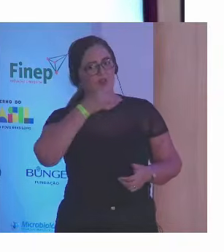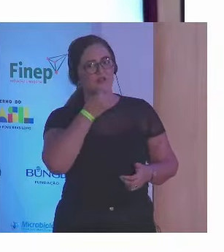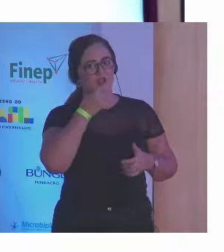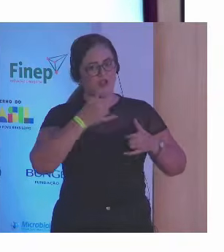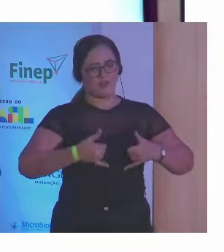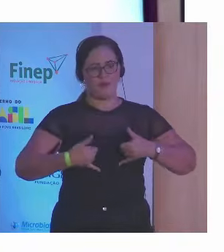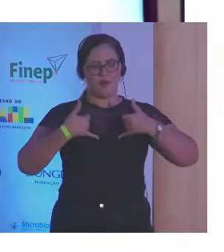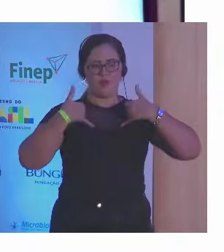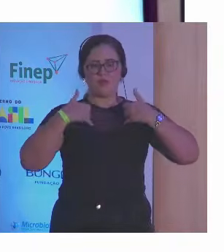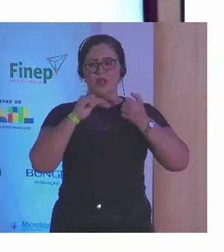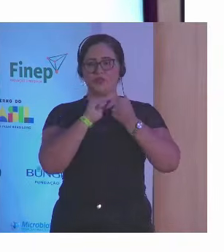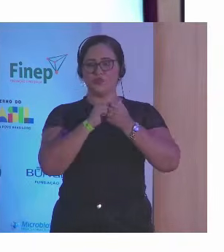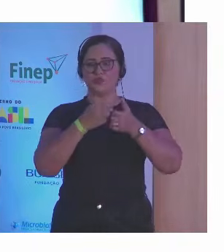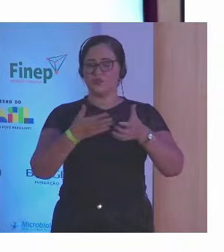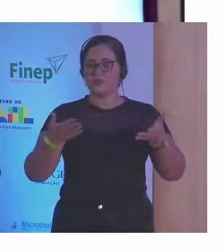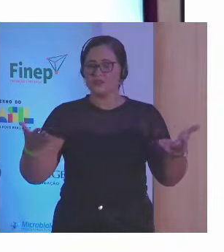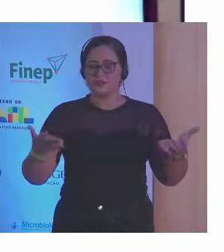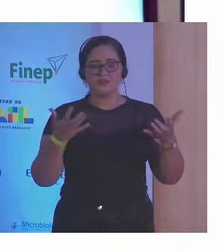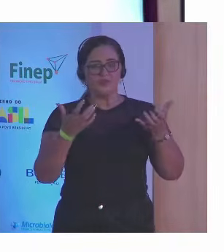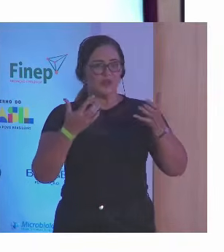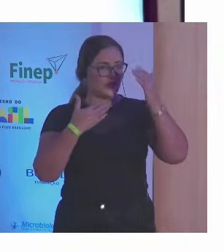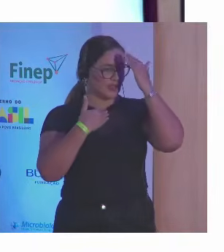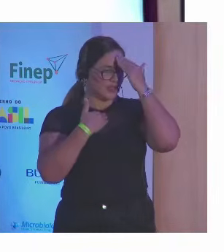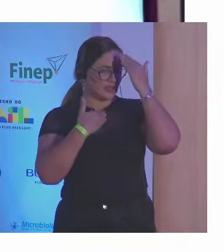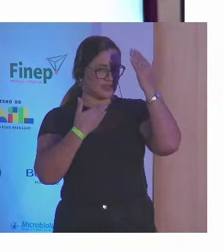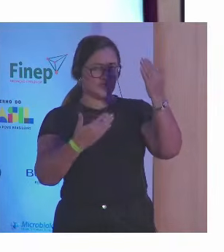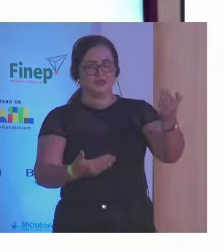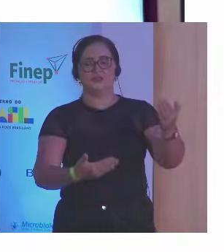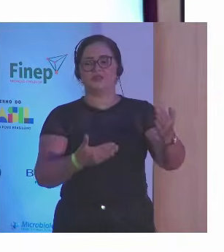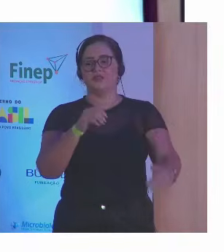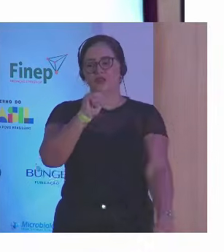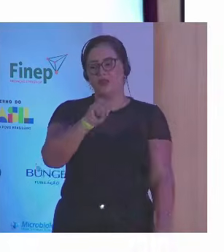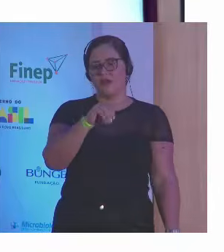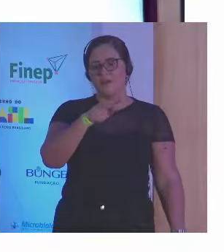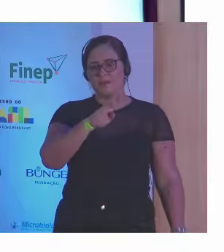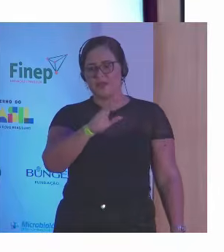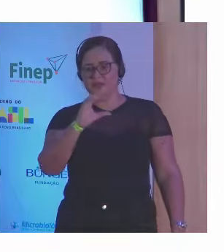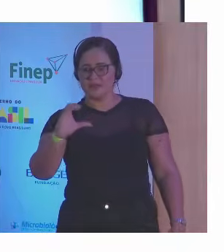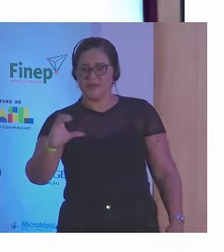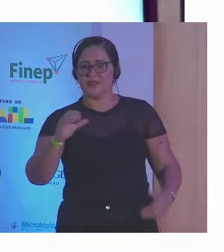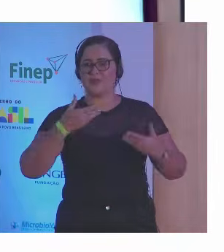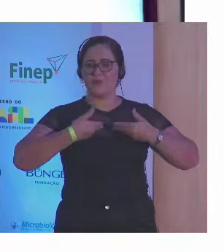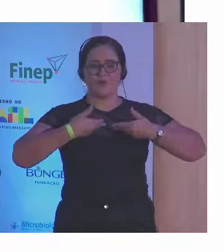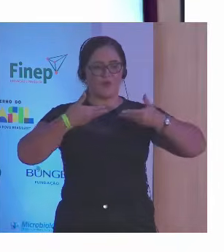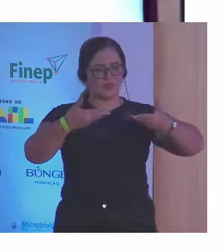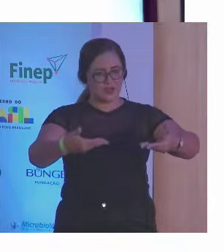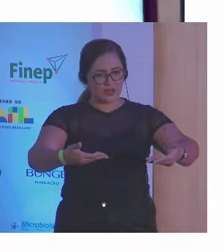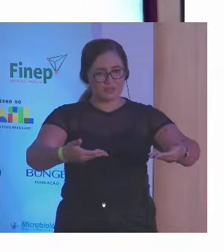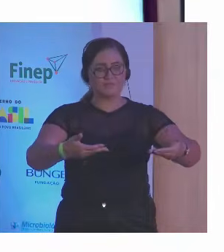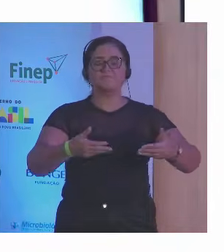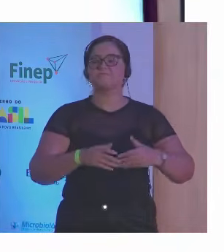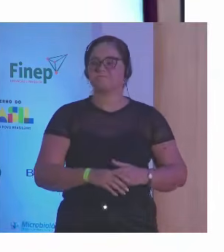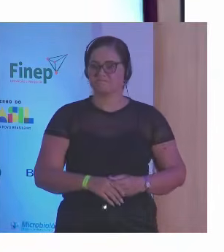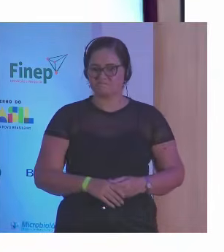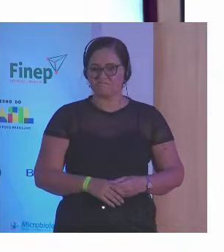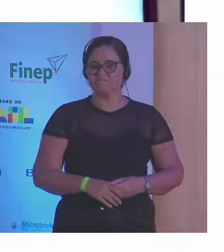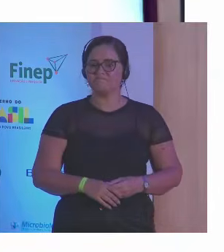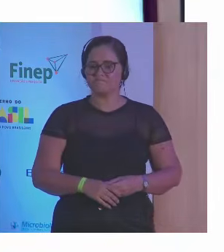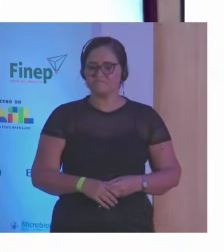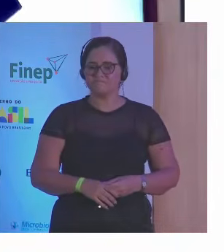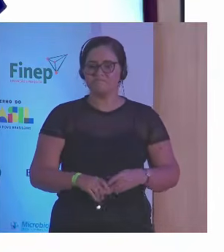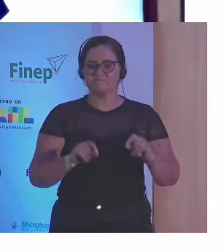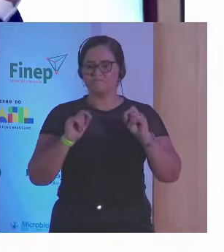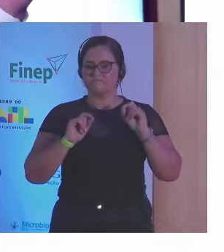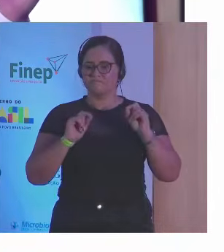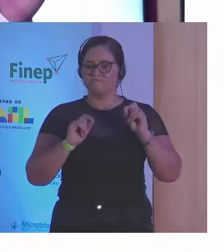want to thank very much the Academy of Science for inviting me and for having decided that